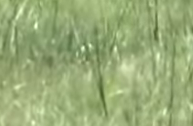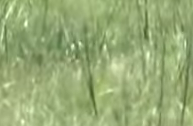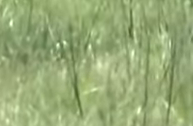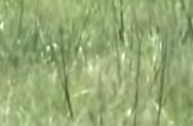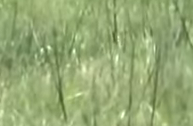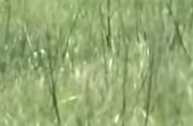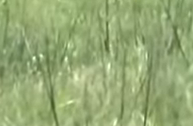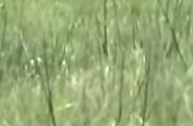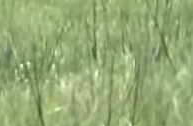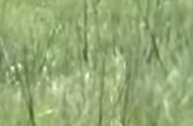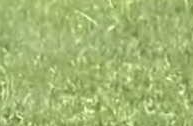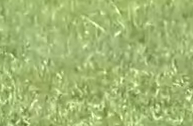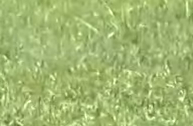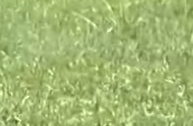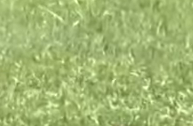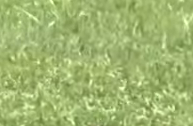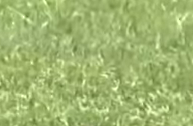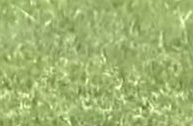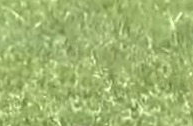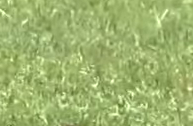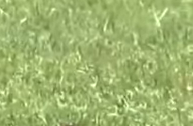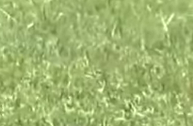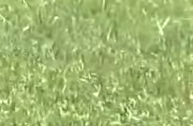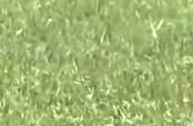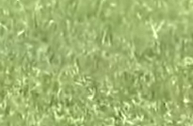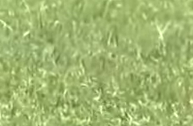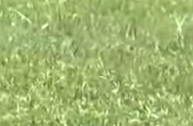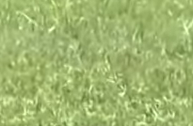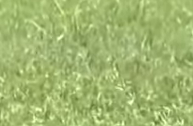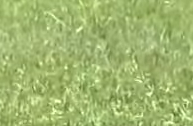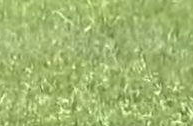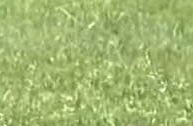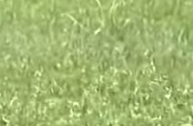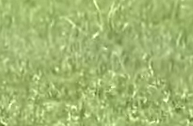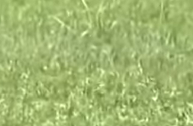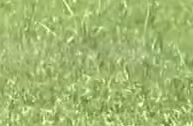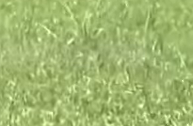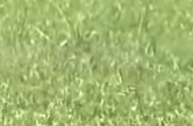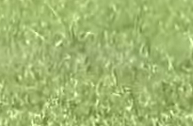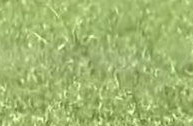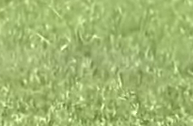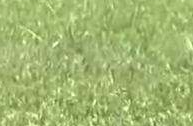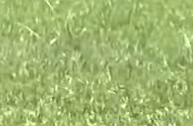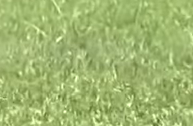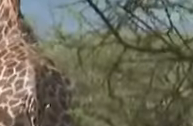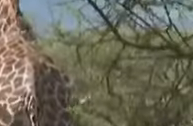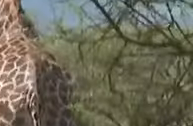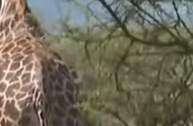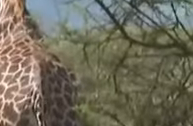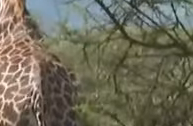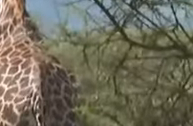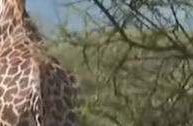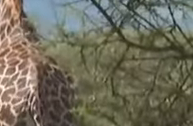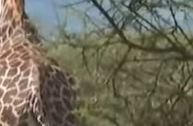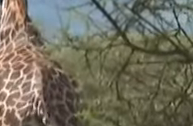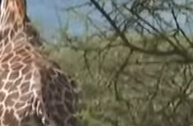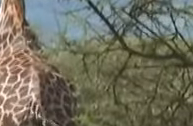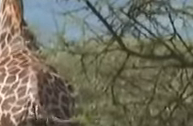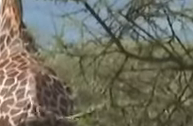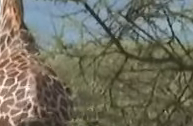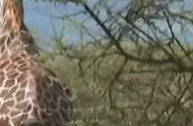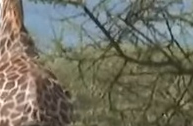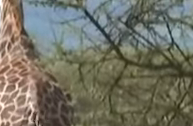often seen against the stunning backdrop of the mountain. The park is also home to lions,